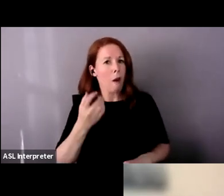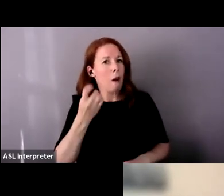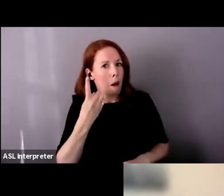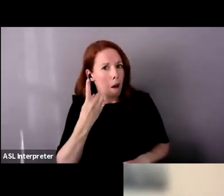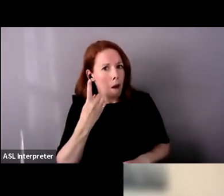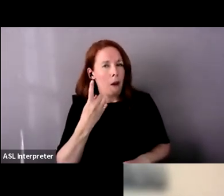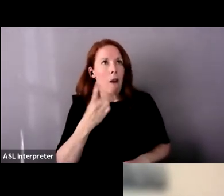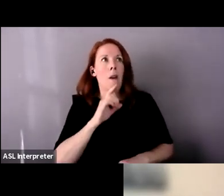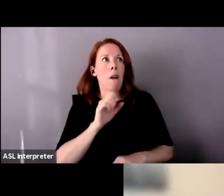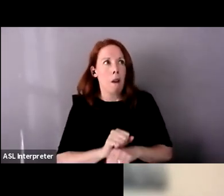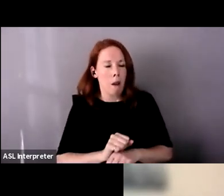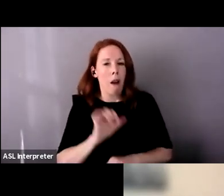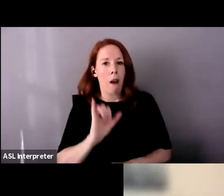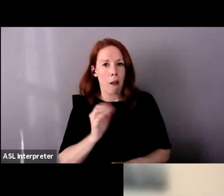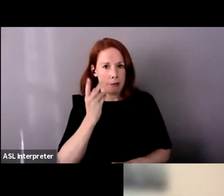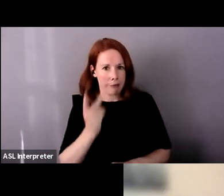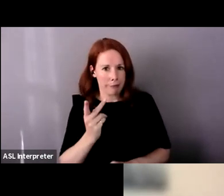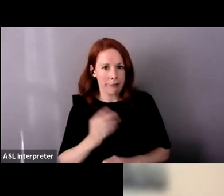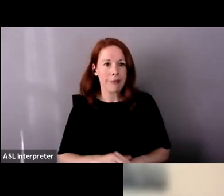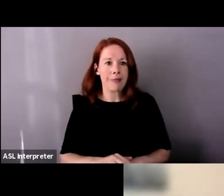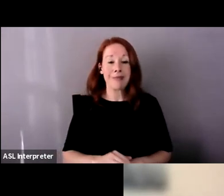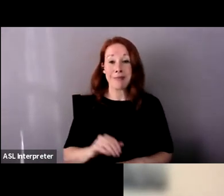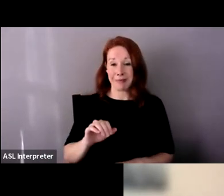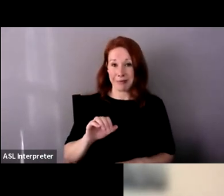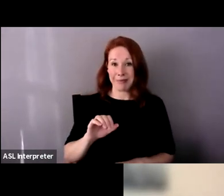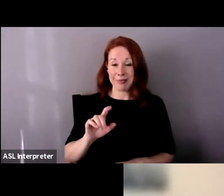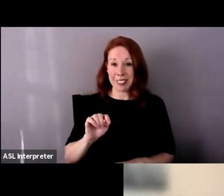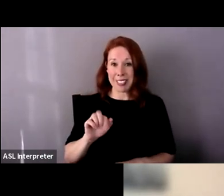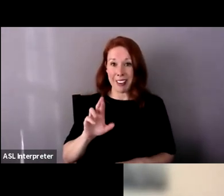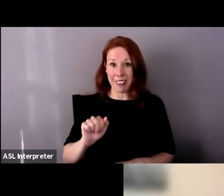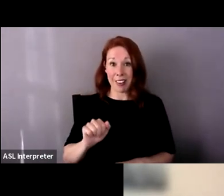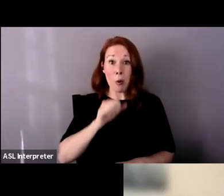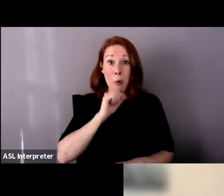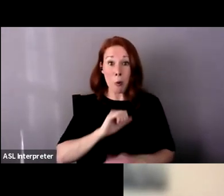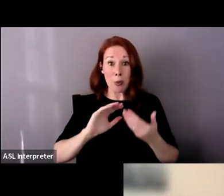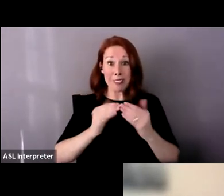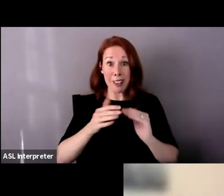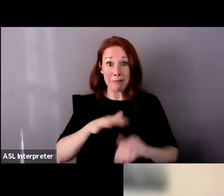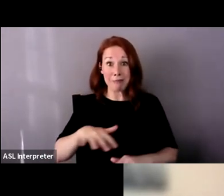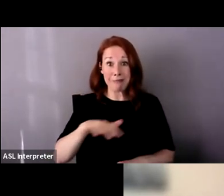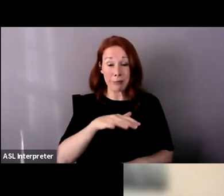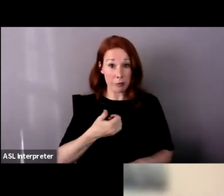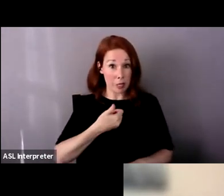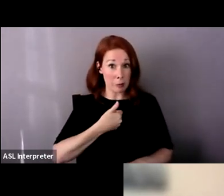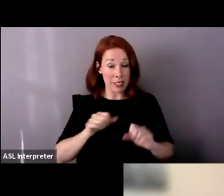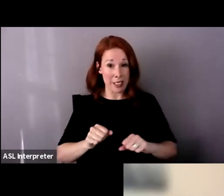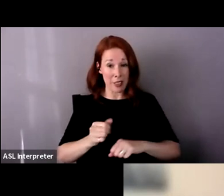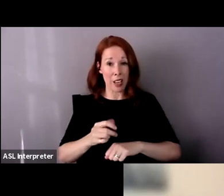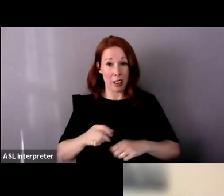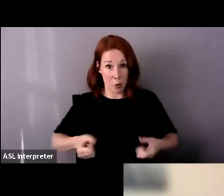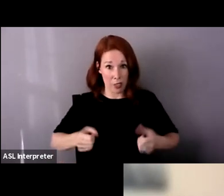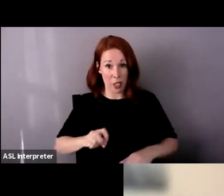like, what it could be like. Yeah, the old town area is rough. I can personally navigate over it,